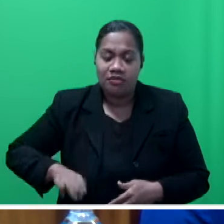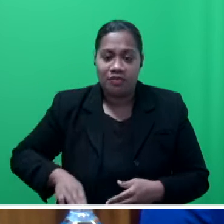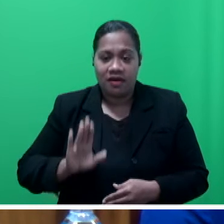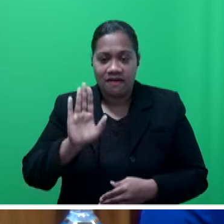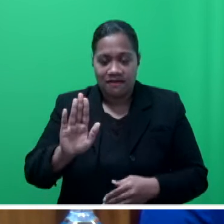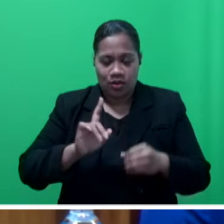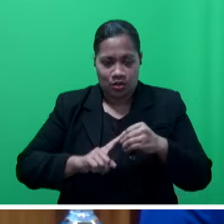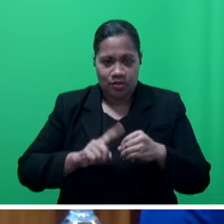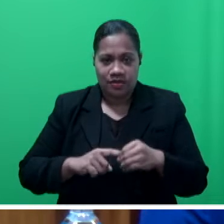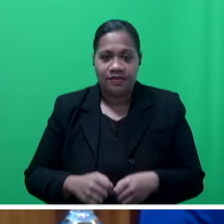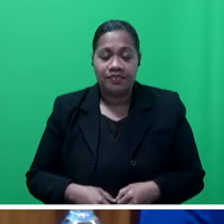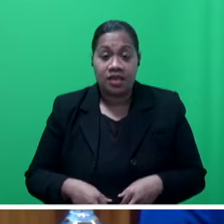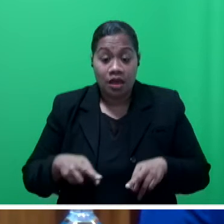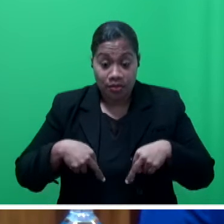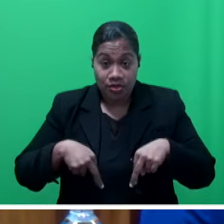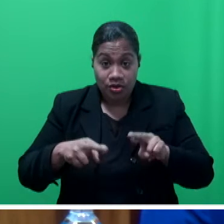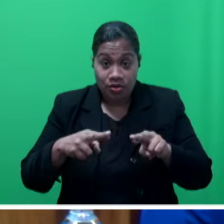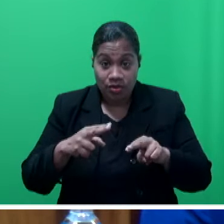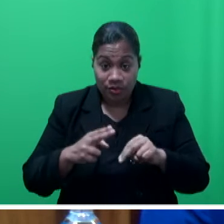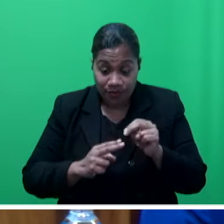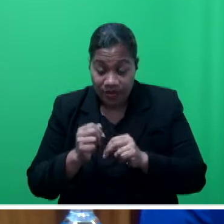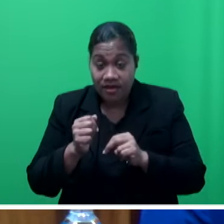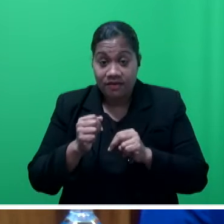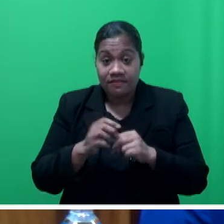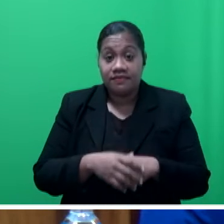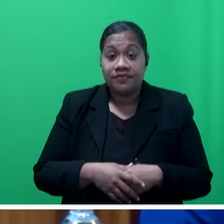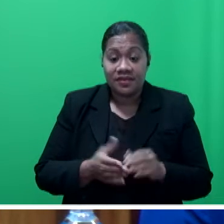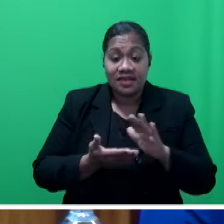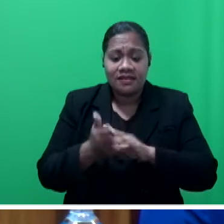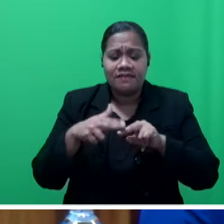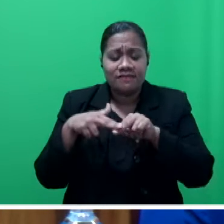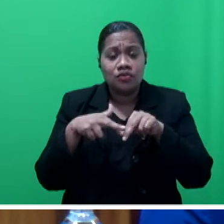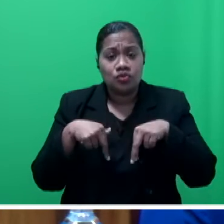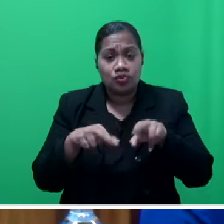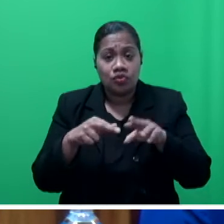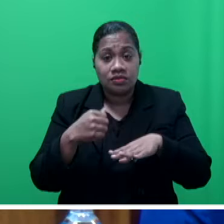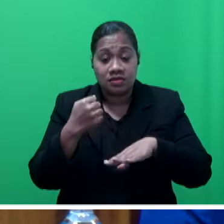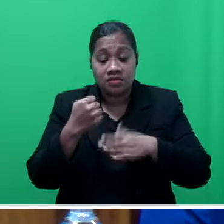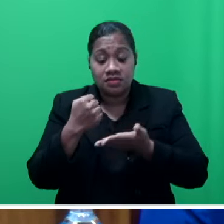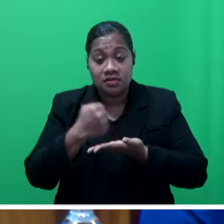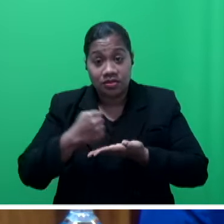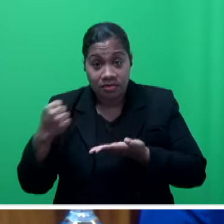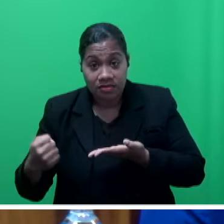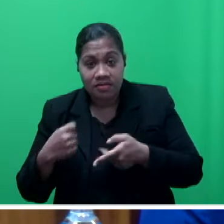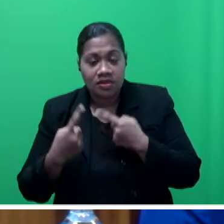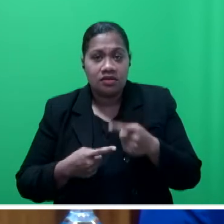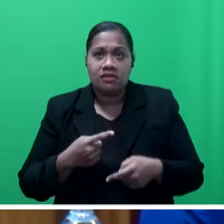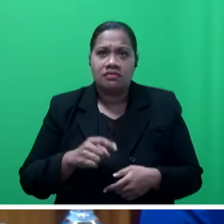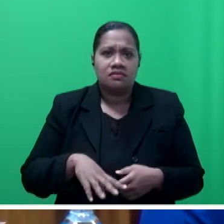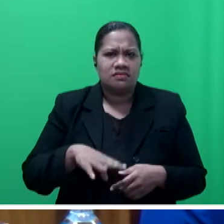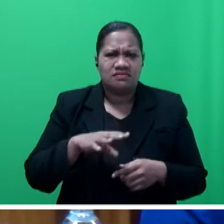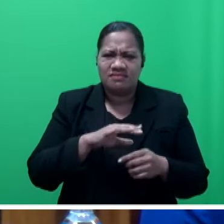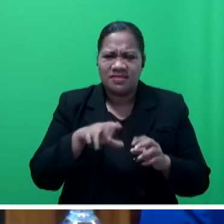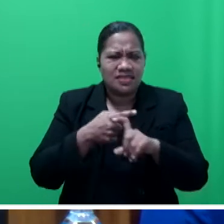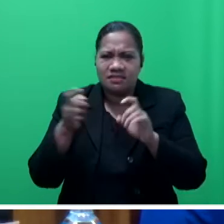Mr. Speaker, sir, the road infrastructure network under the Fiji Roads Authority consists of around 6,400 kilometers of the slightly